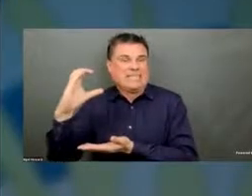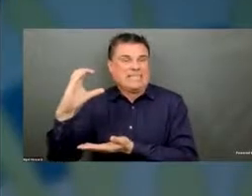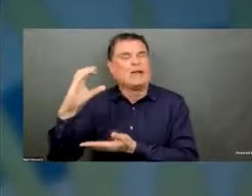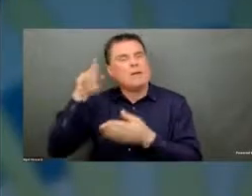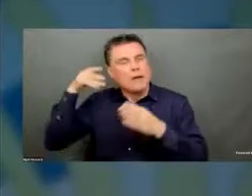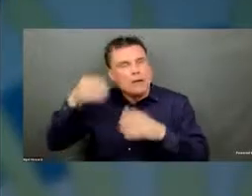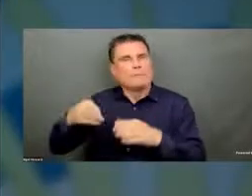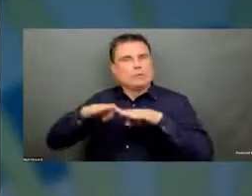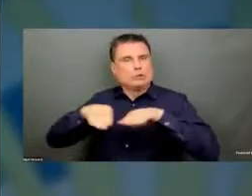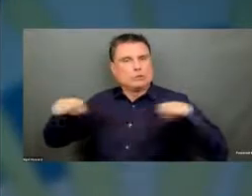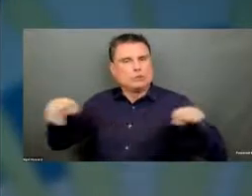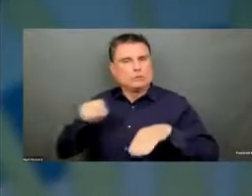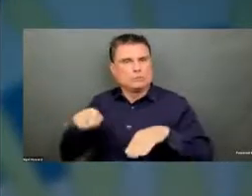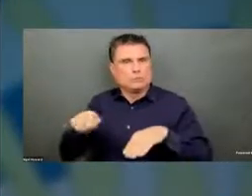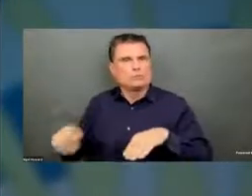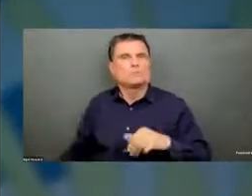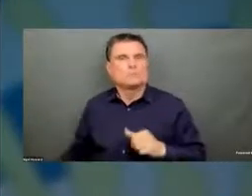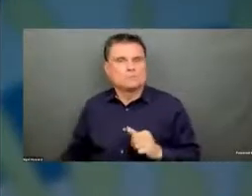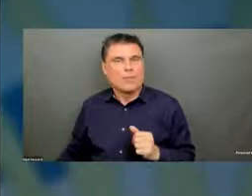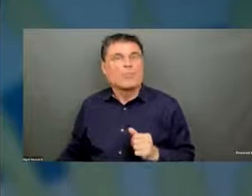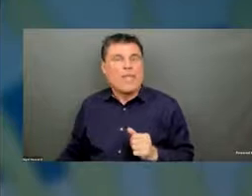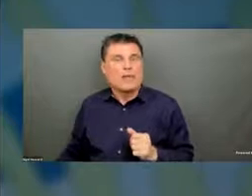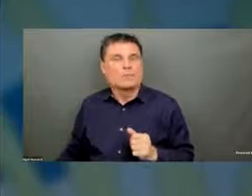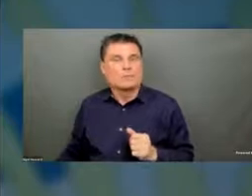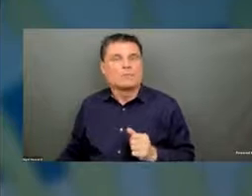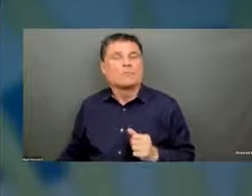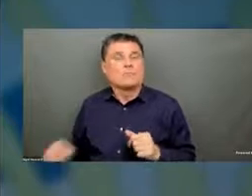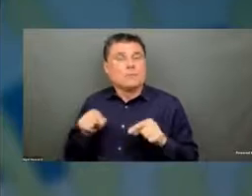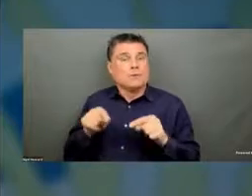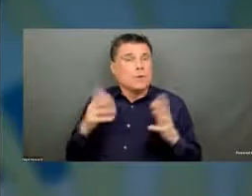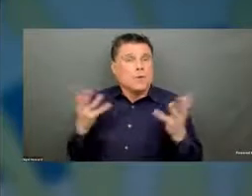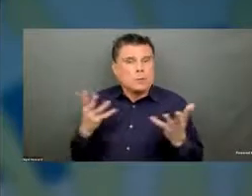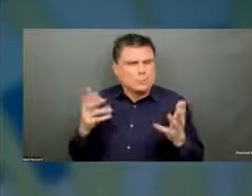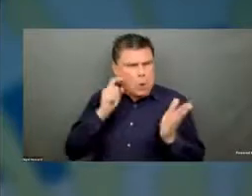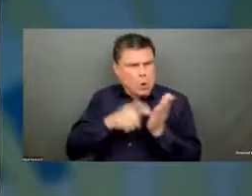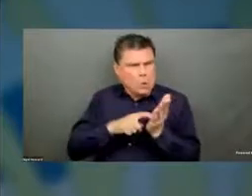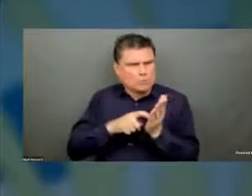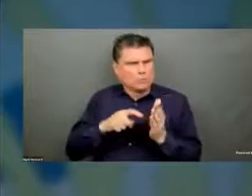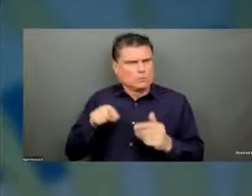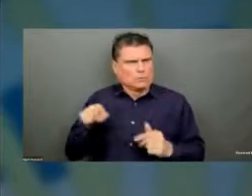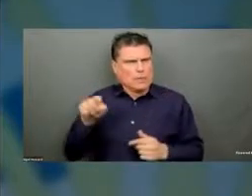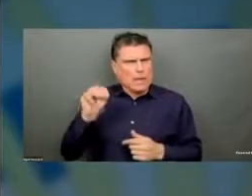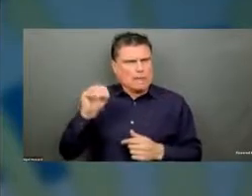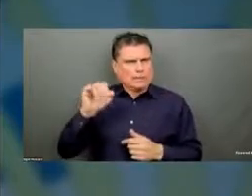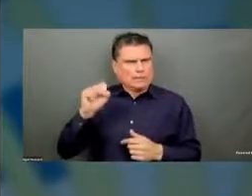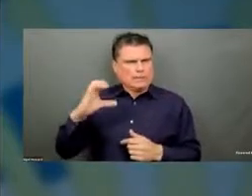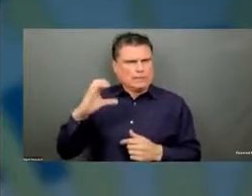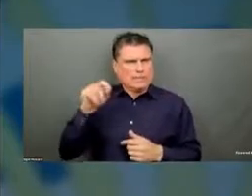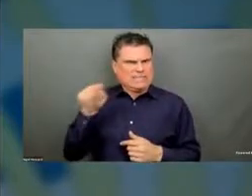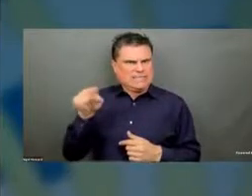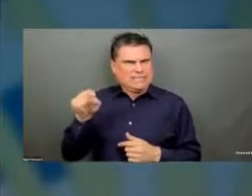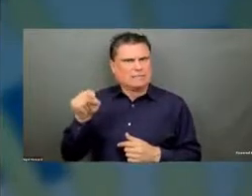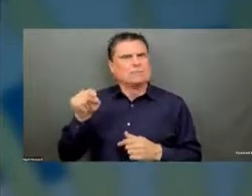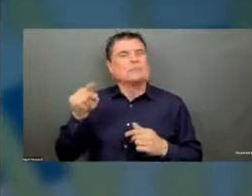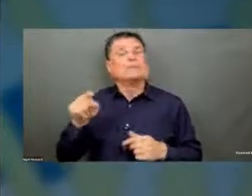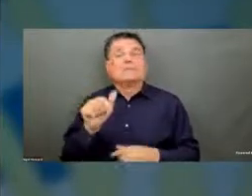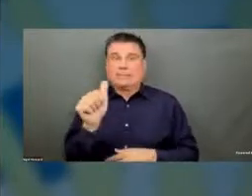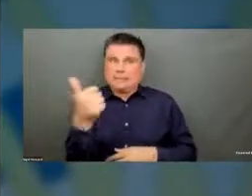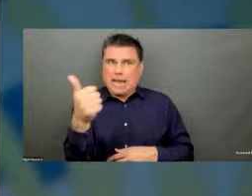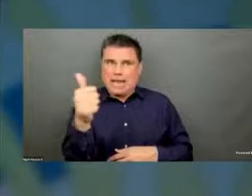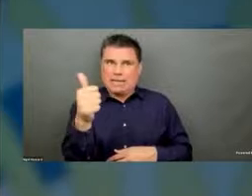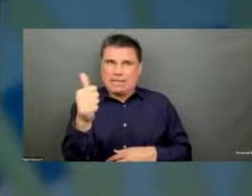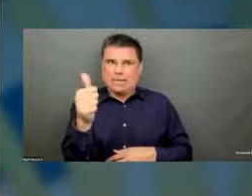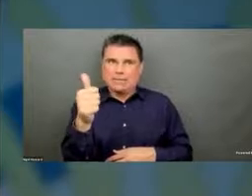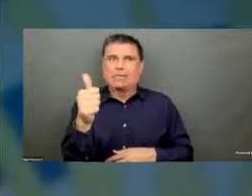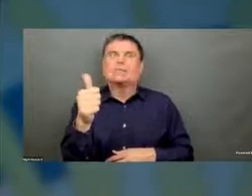have had 10 cases confirmed in children in British Columbia among the over 10,000 children between the